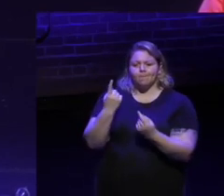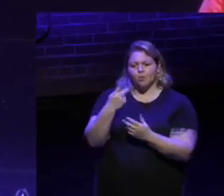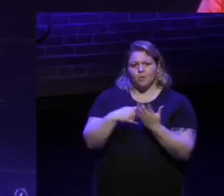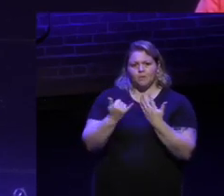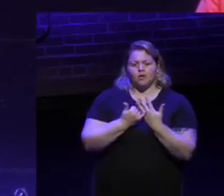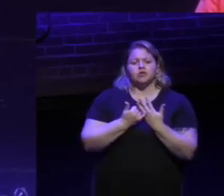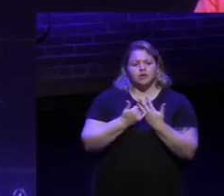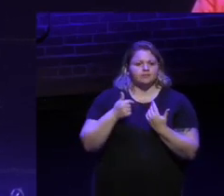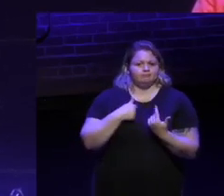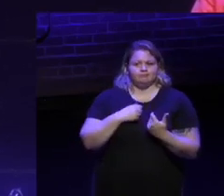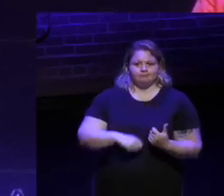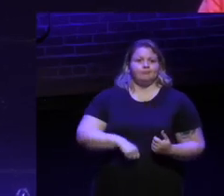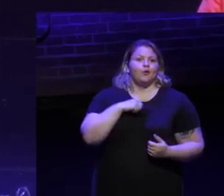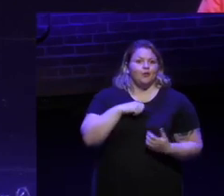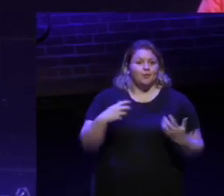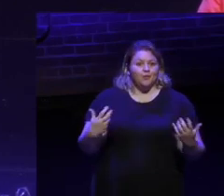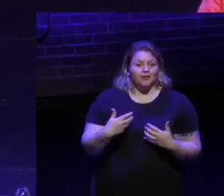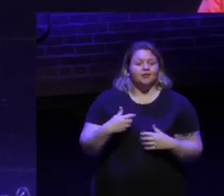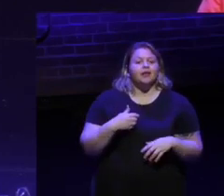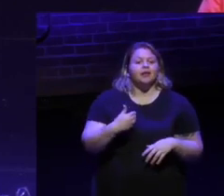make sure that we have special education teacher,